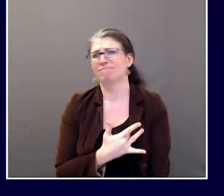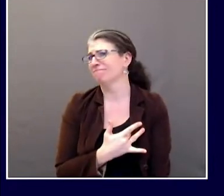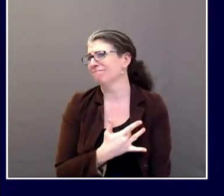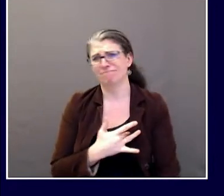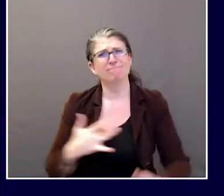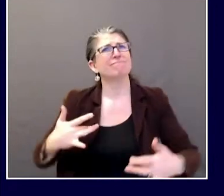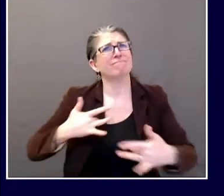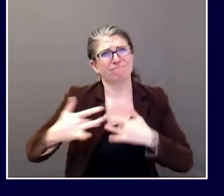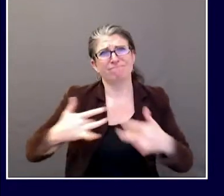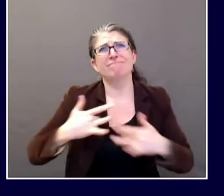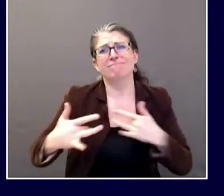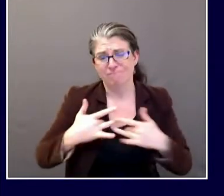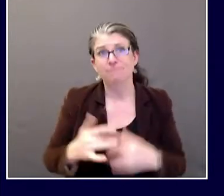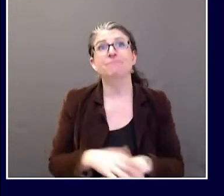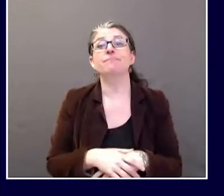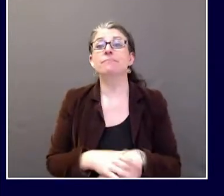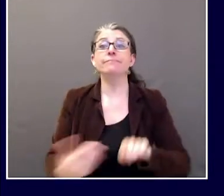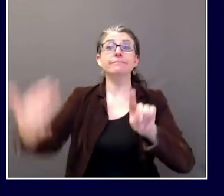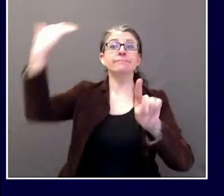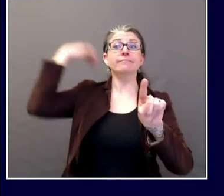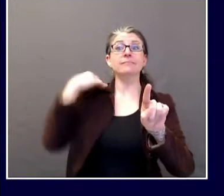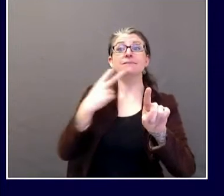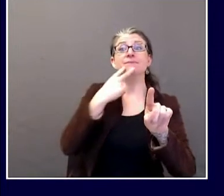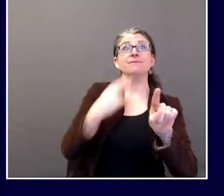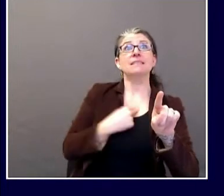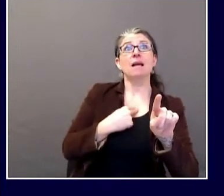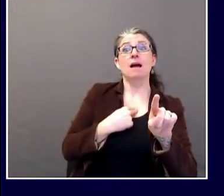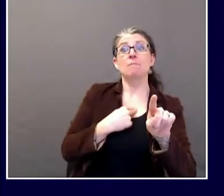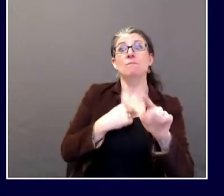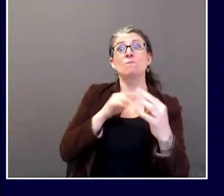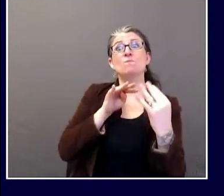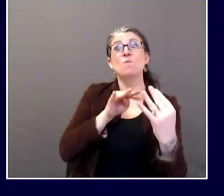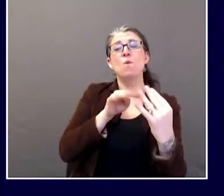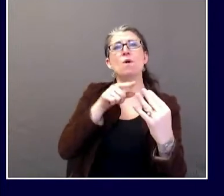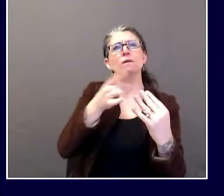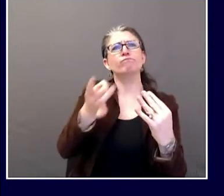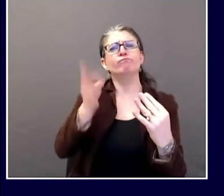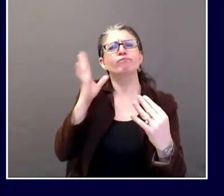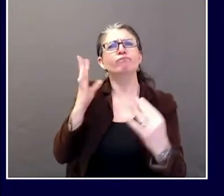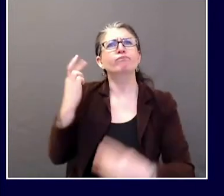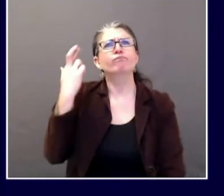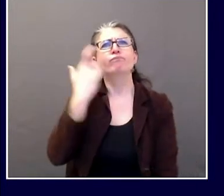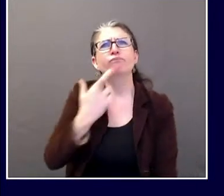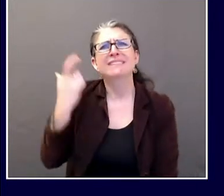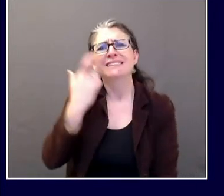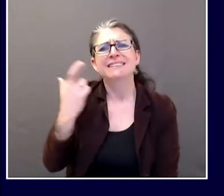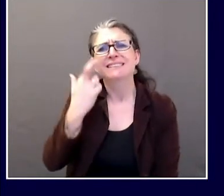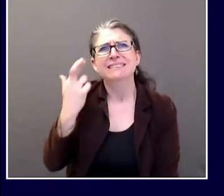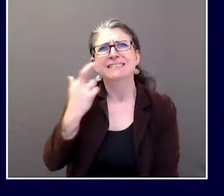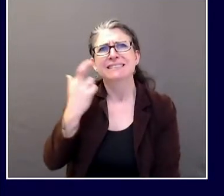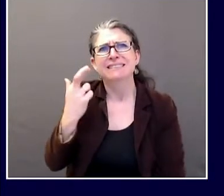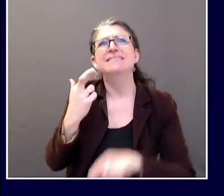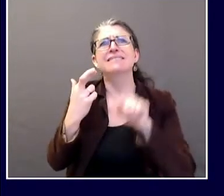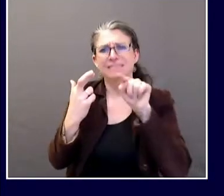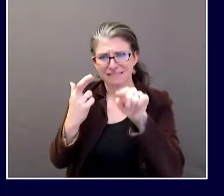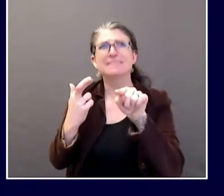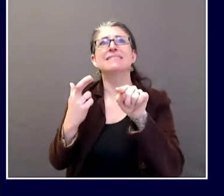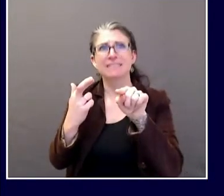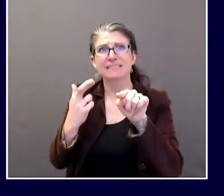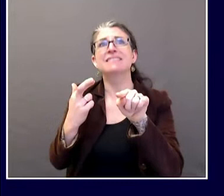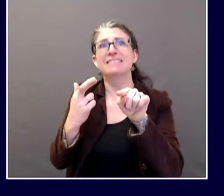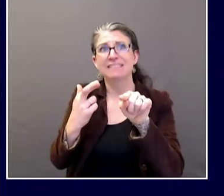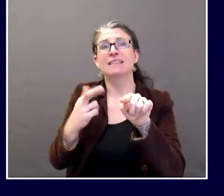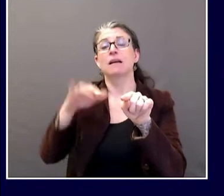16,899 US servicemen and women who died in the Vietnam War. Think about that. Right now in the